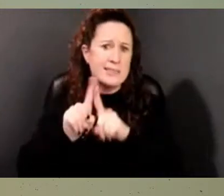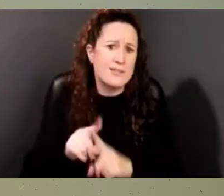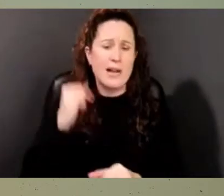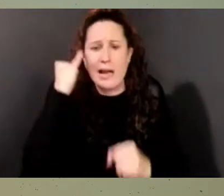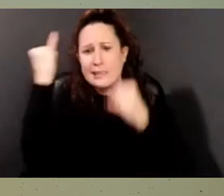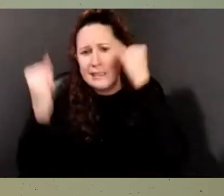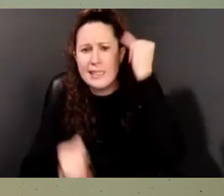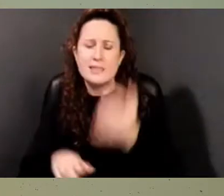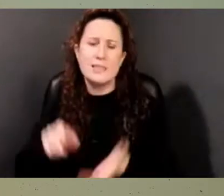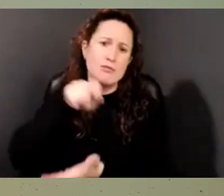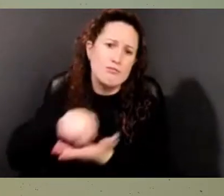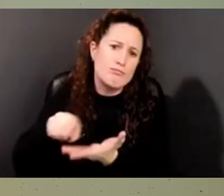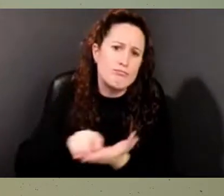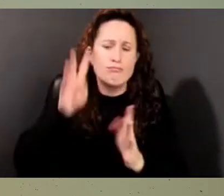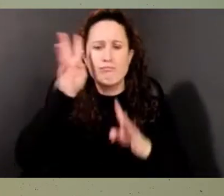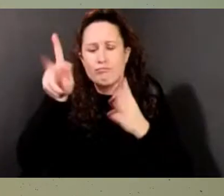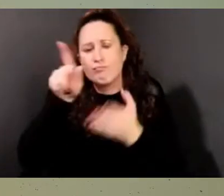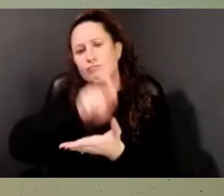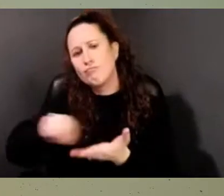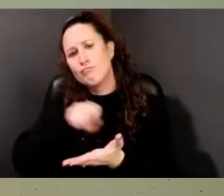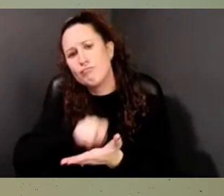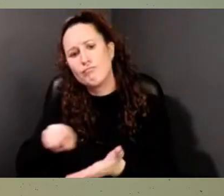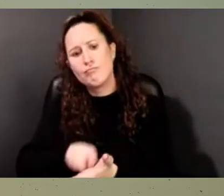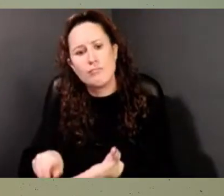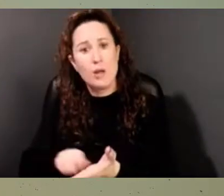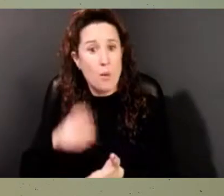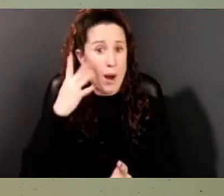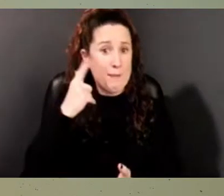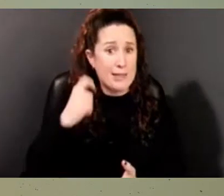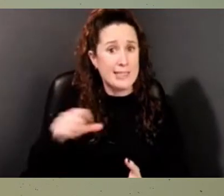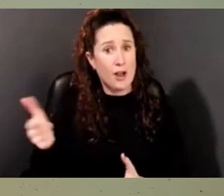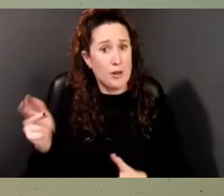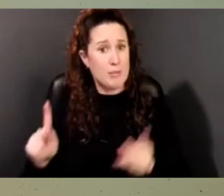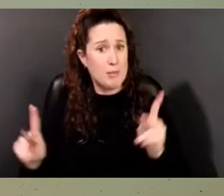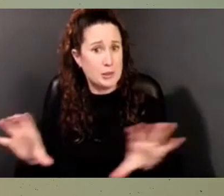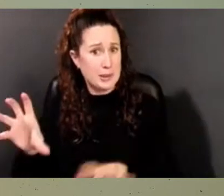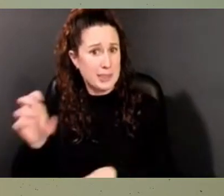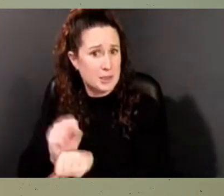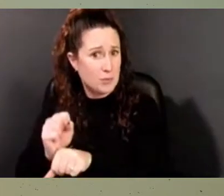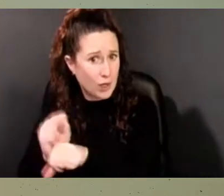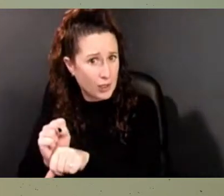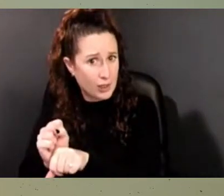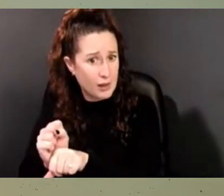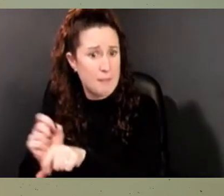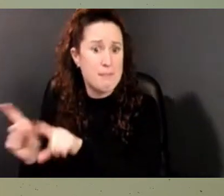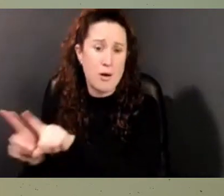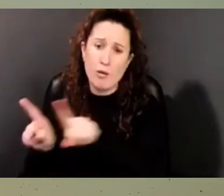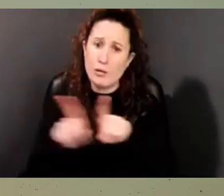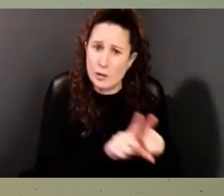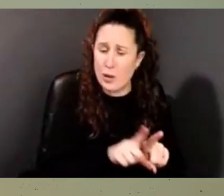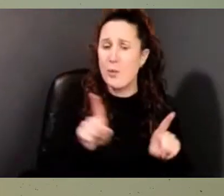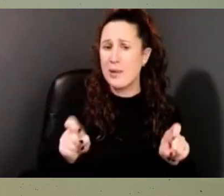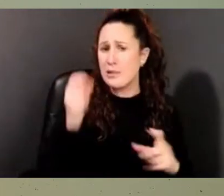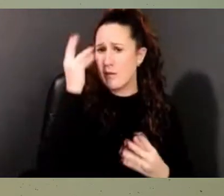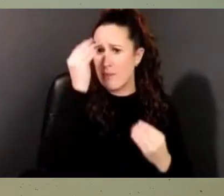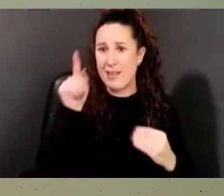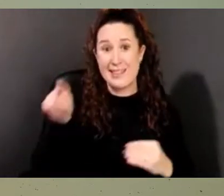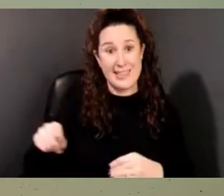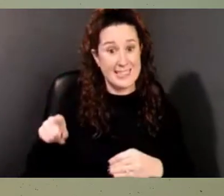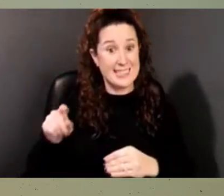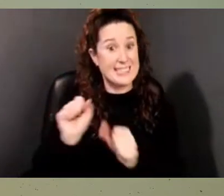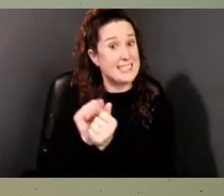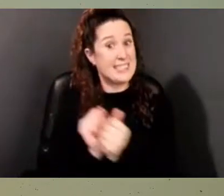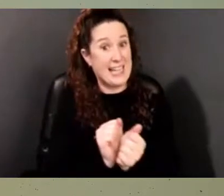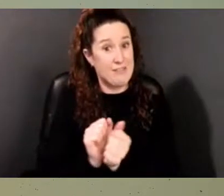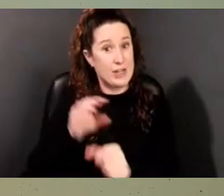had this exploitative labor. Also, we need to think that this is slavery in the making of America.